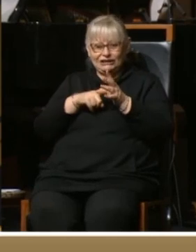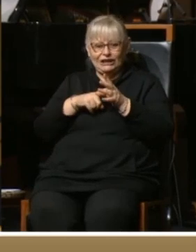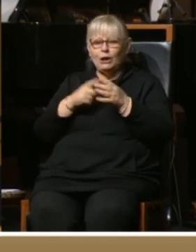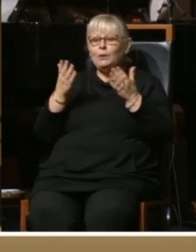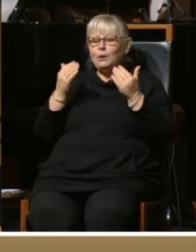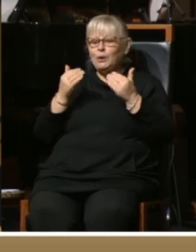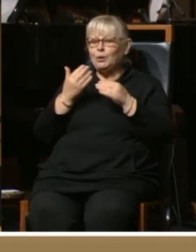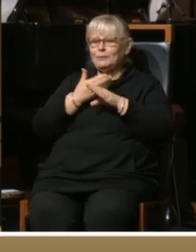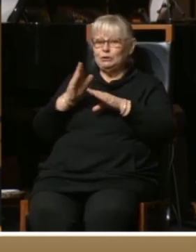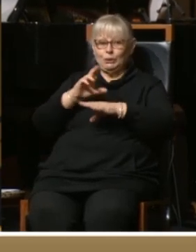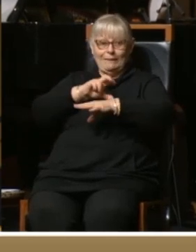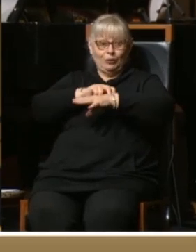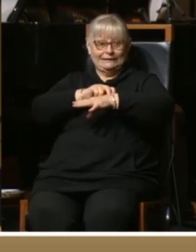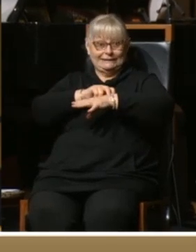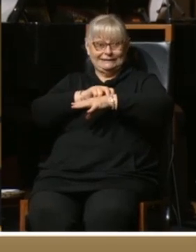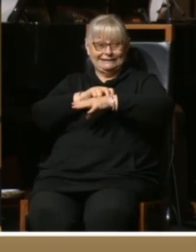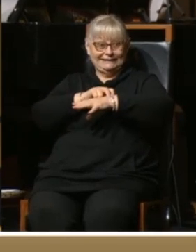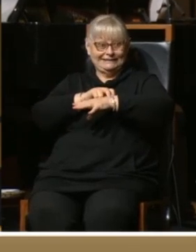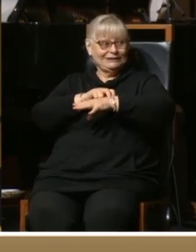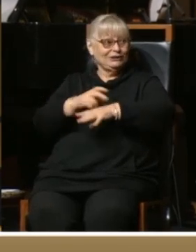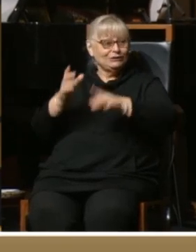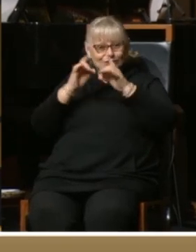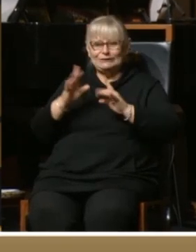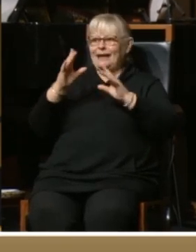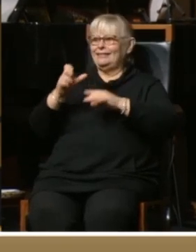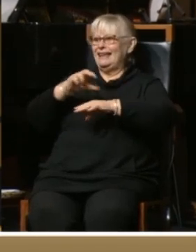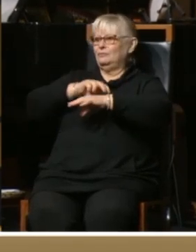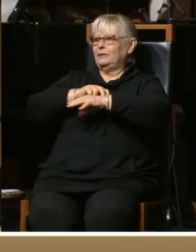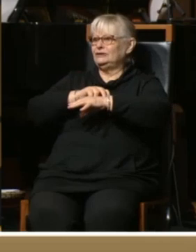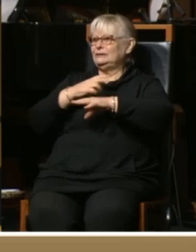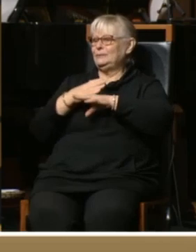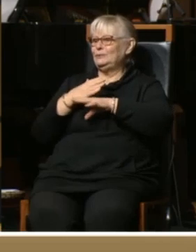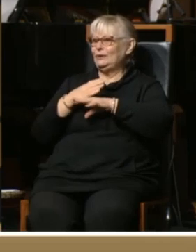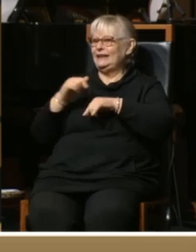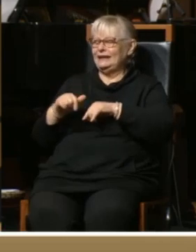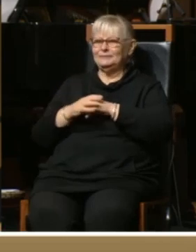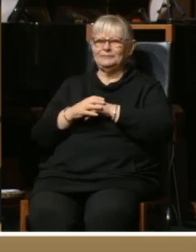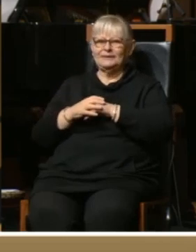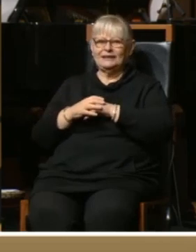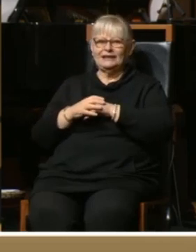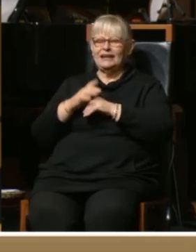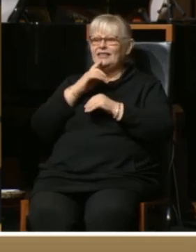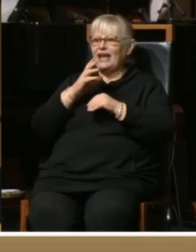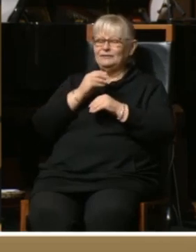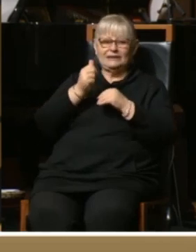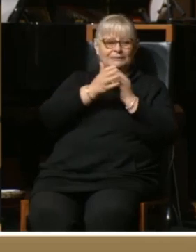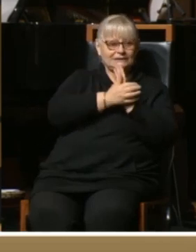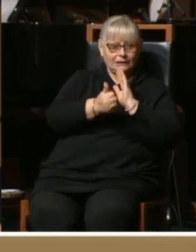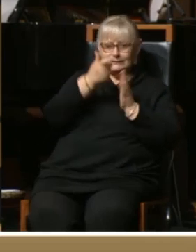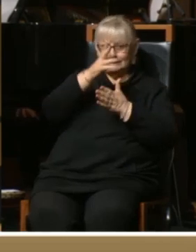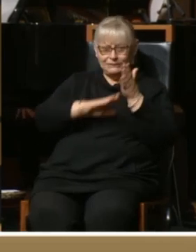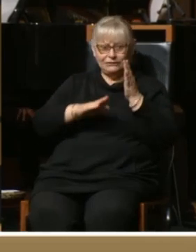new apprentices who began their apprenticeship here at Parliament House. They joined skilled and